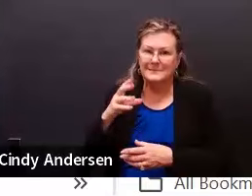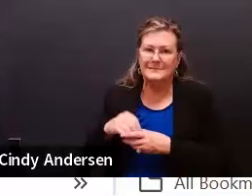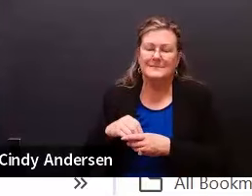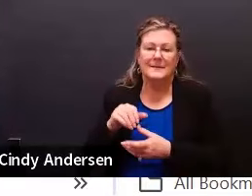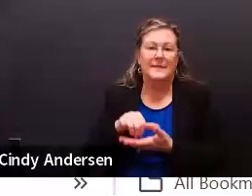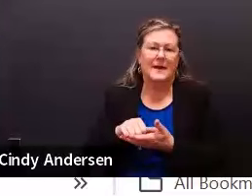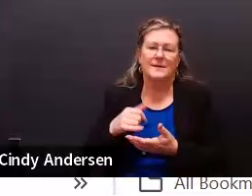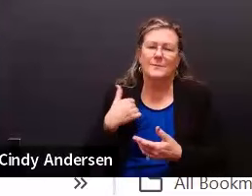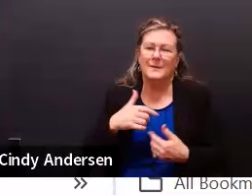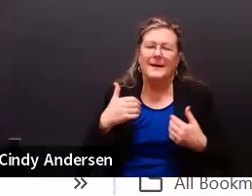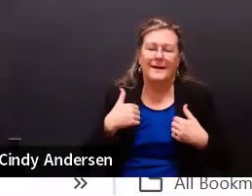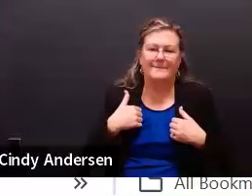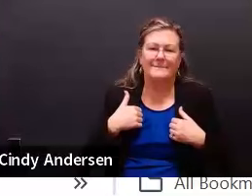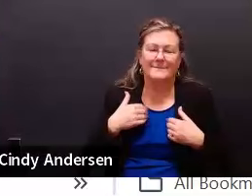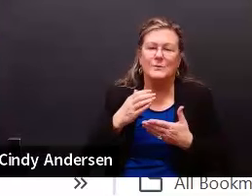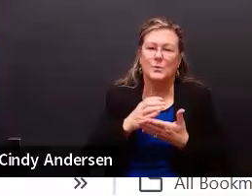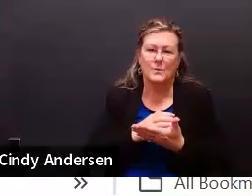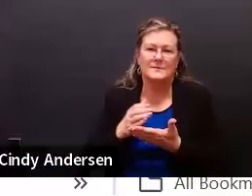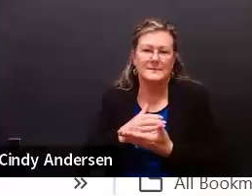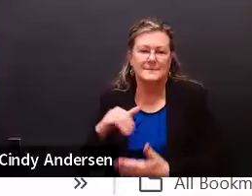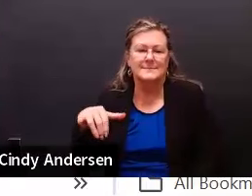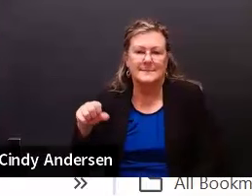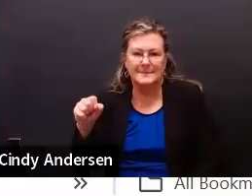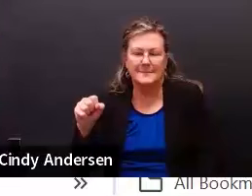we've got these courses